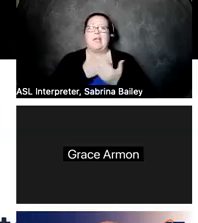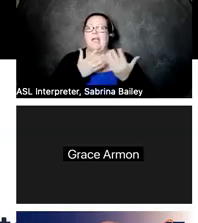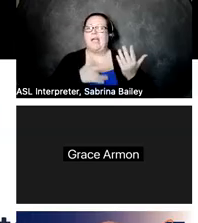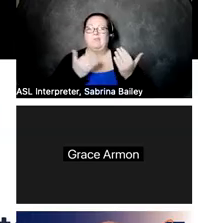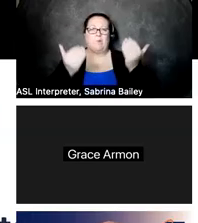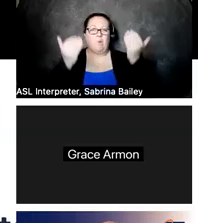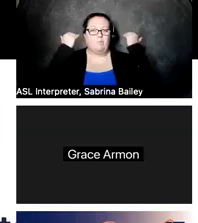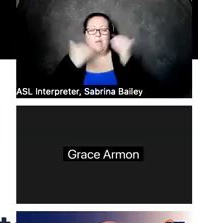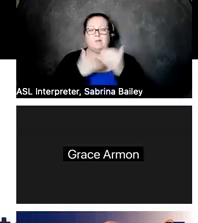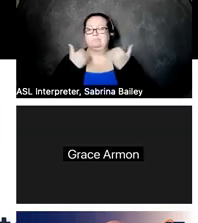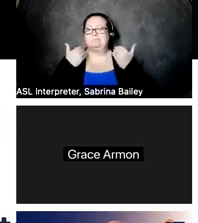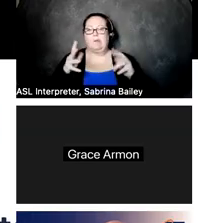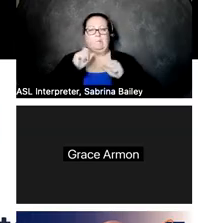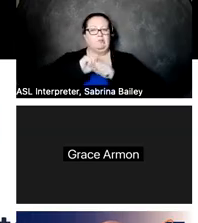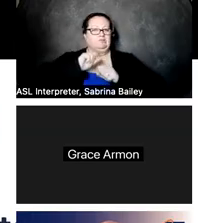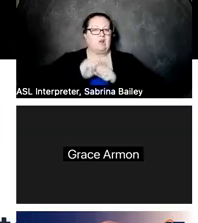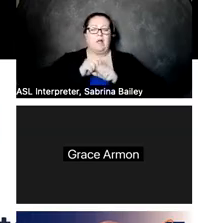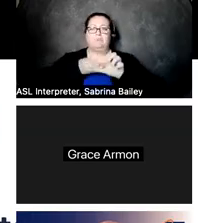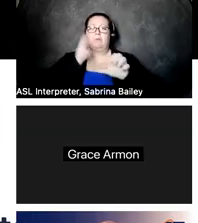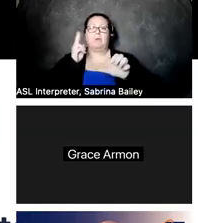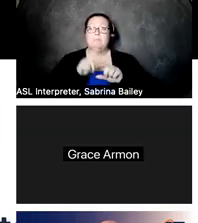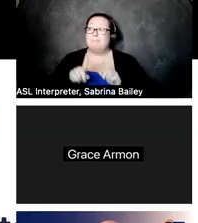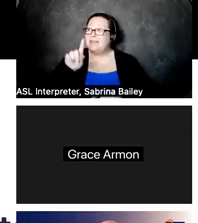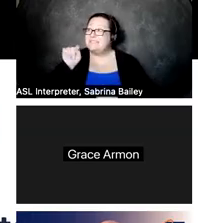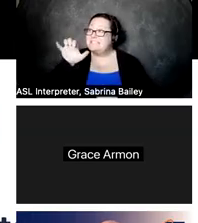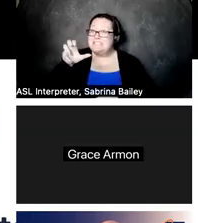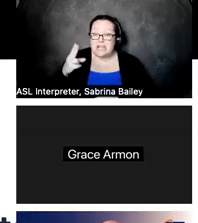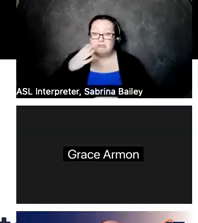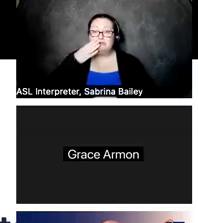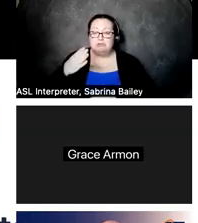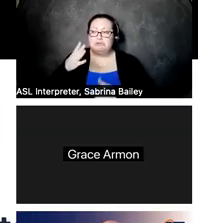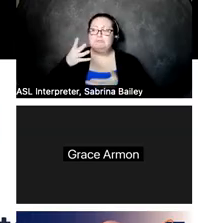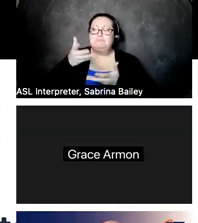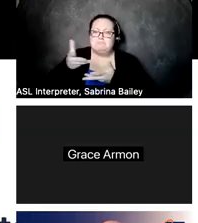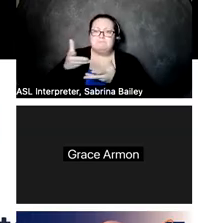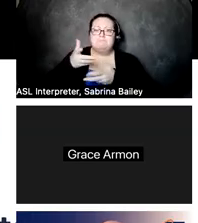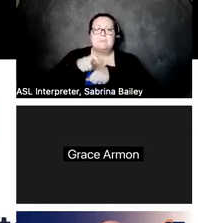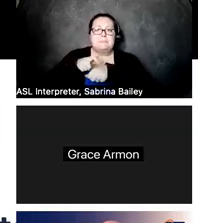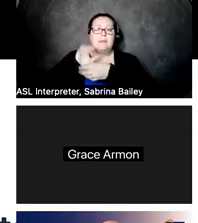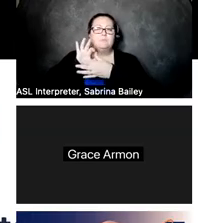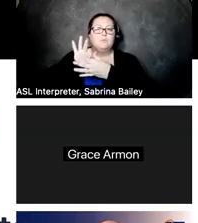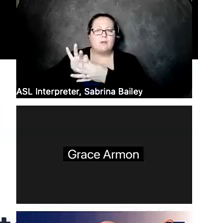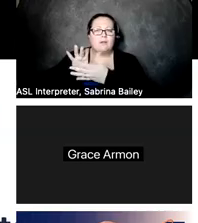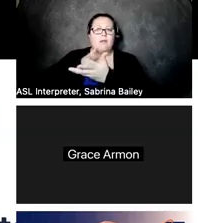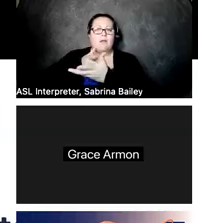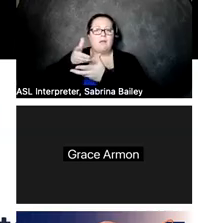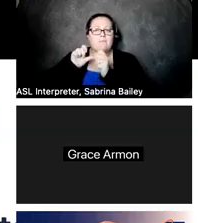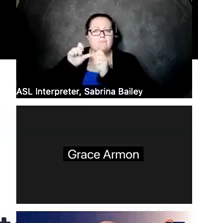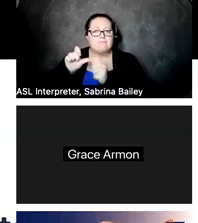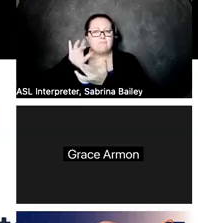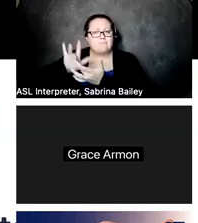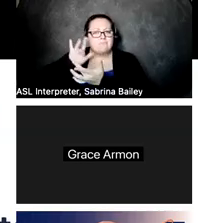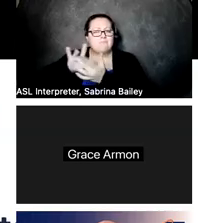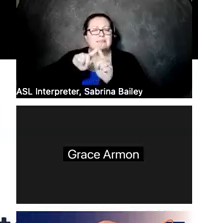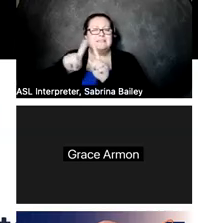overwhelmed. I don't want to get a job. But Tara really did a wonderful job taking the time to continuously connect with him, continuously find